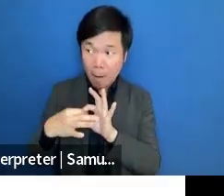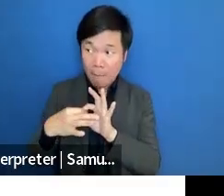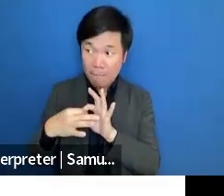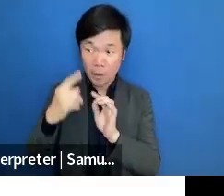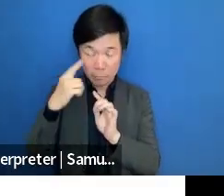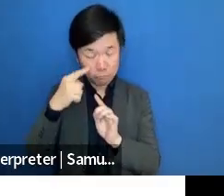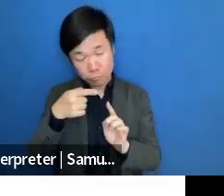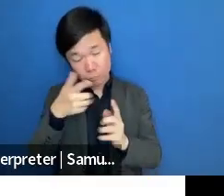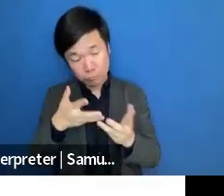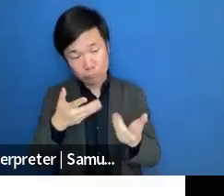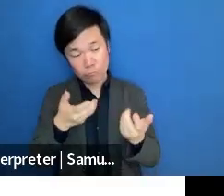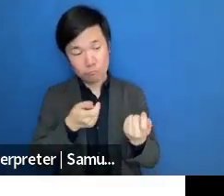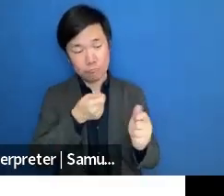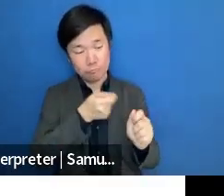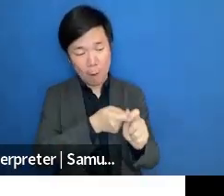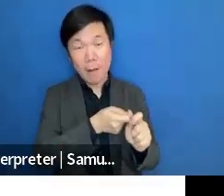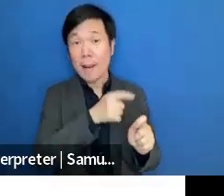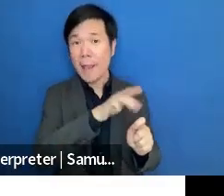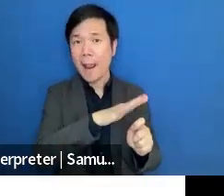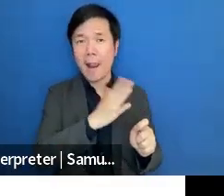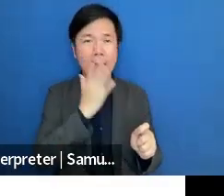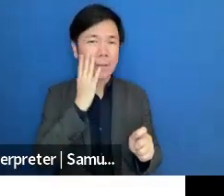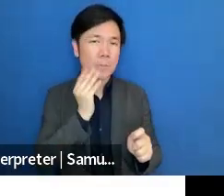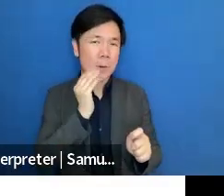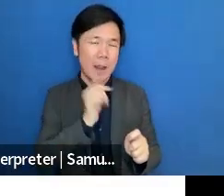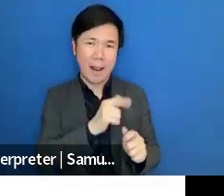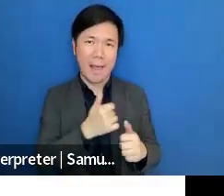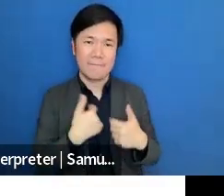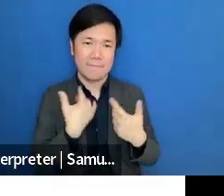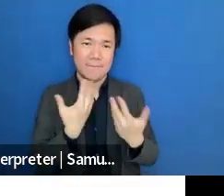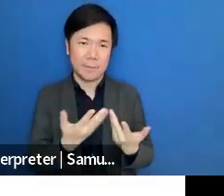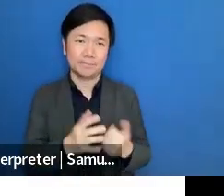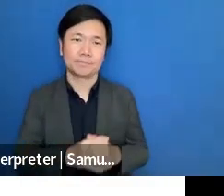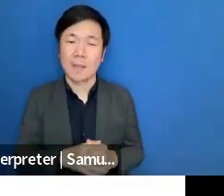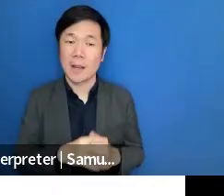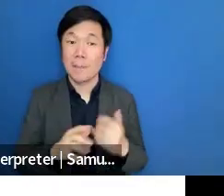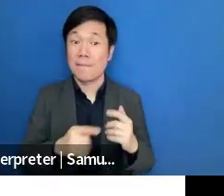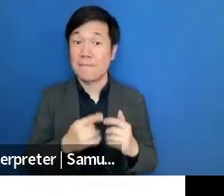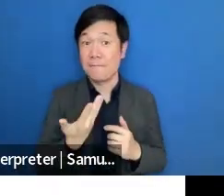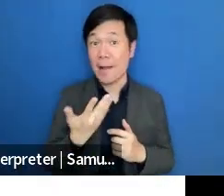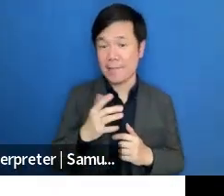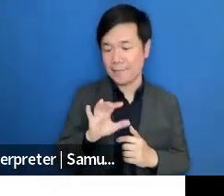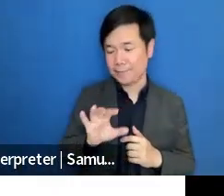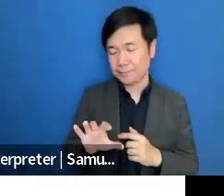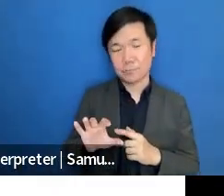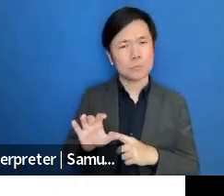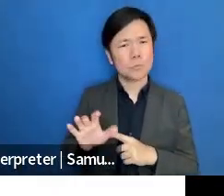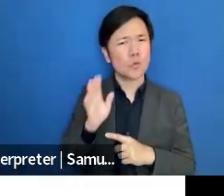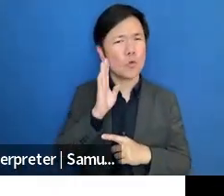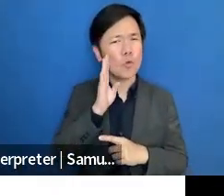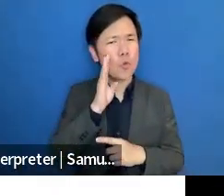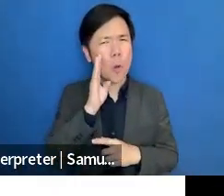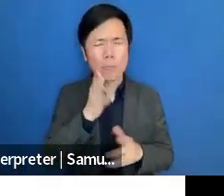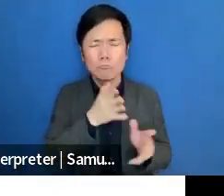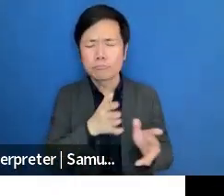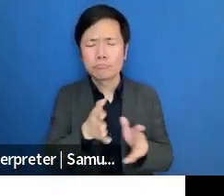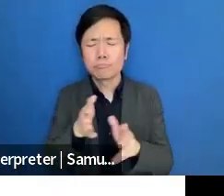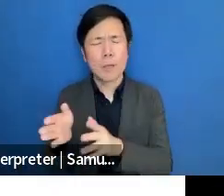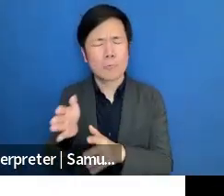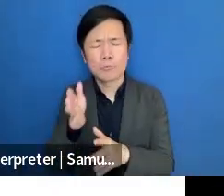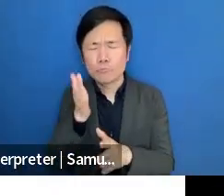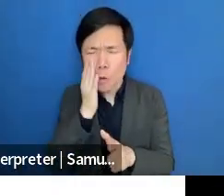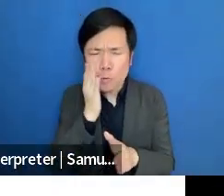experiences. Multiple ways of knowing recognize that quantitative data is one source of evidence, and that